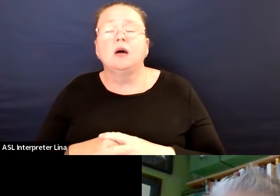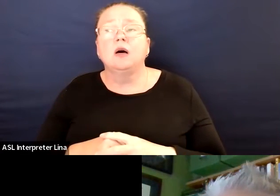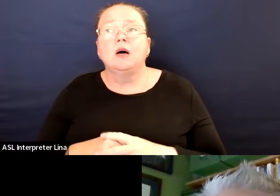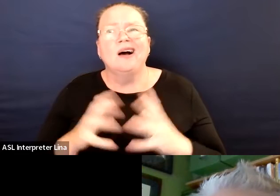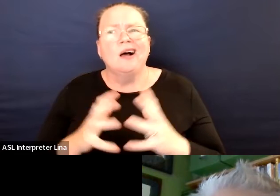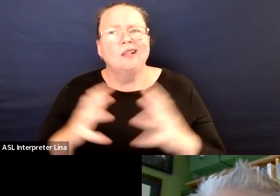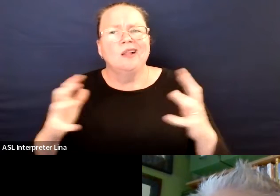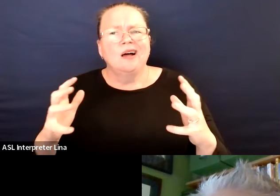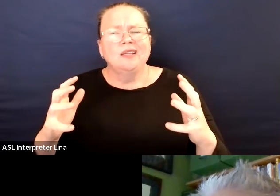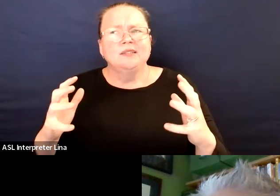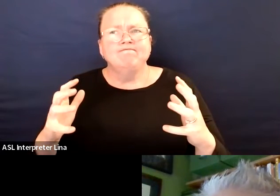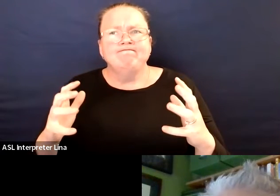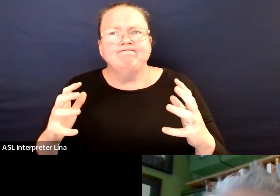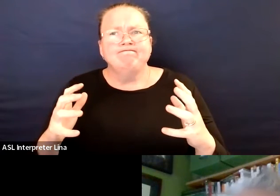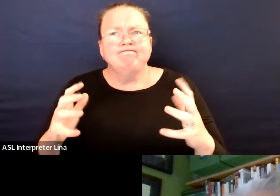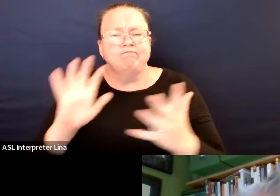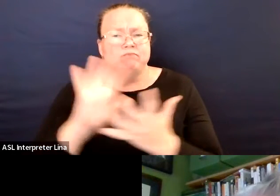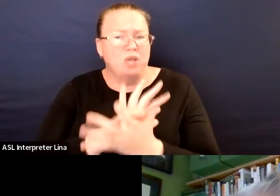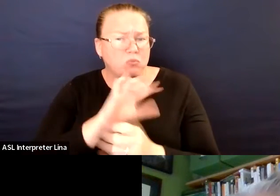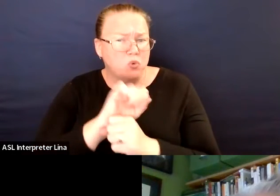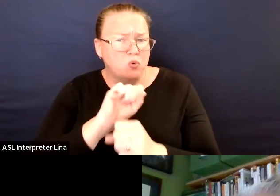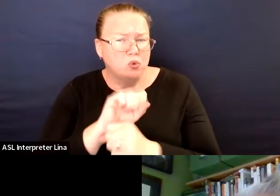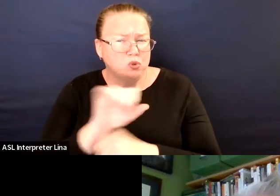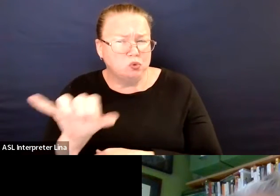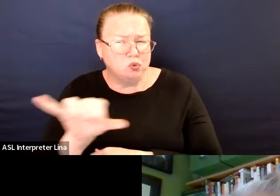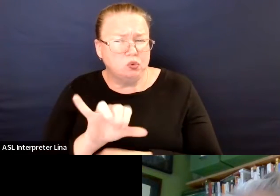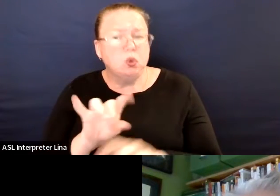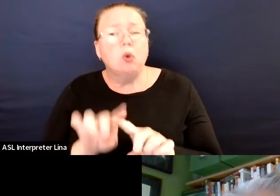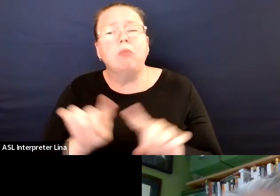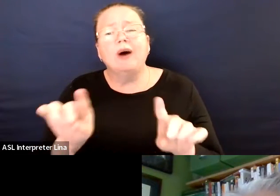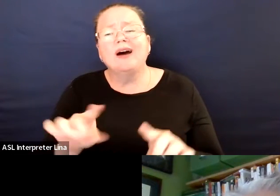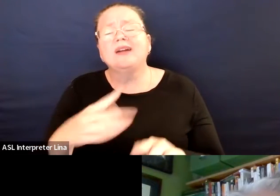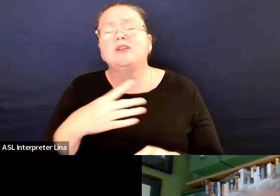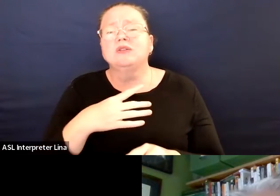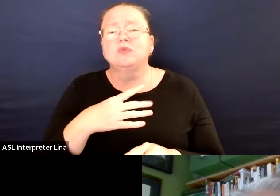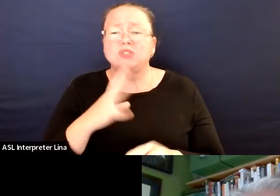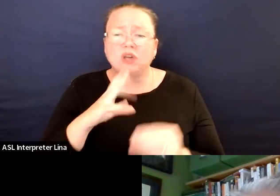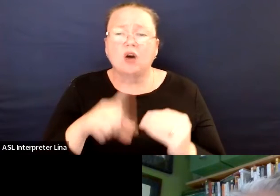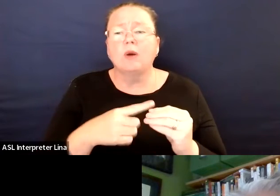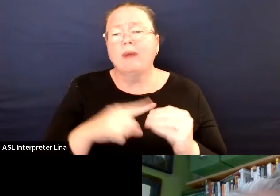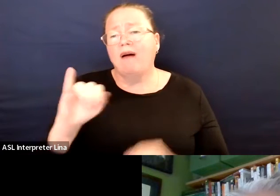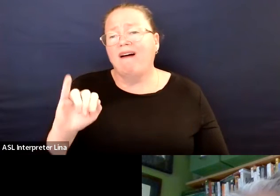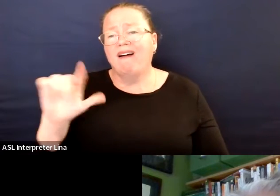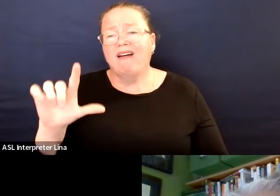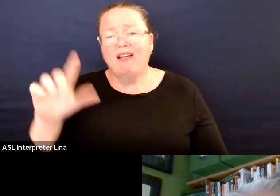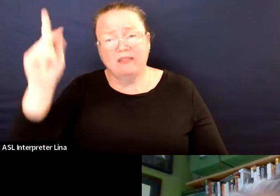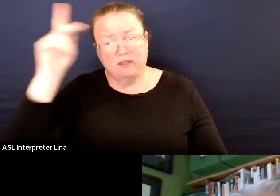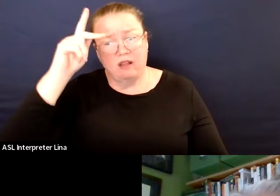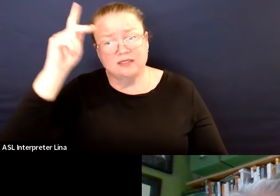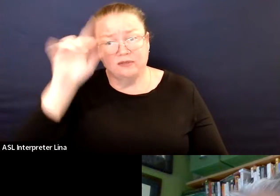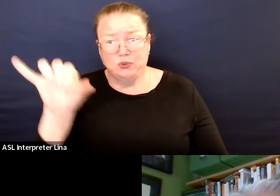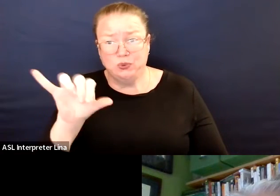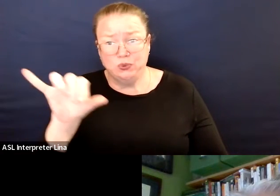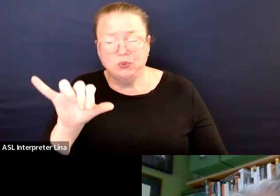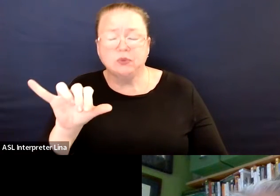of it consists of the paperwork as well, but we also like to touch on the IL philosophy as well. You know,